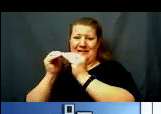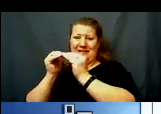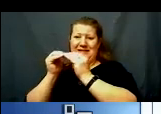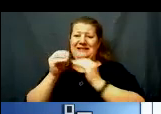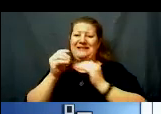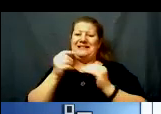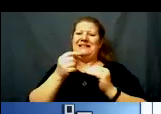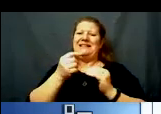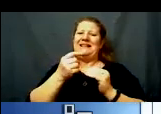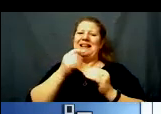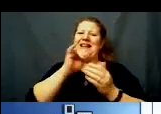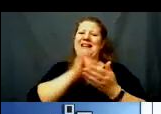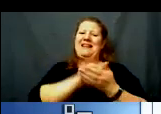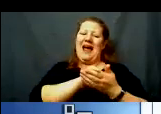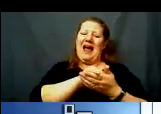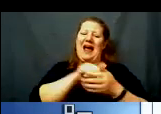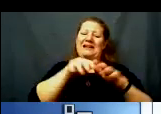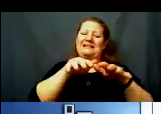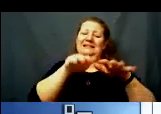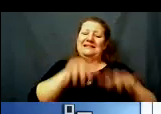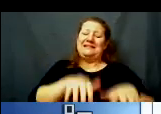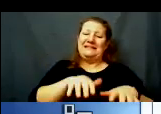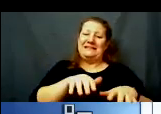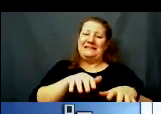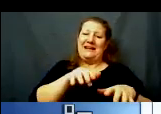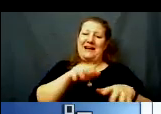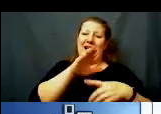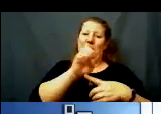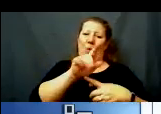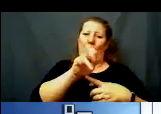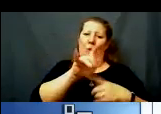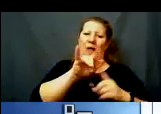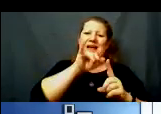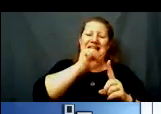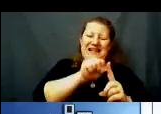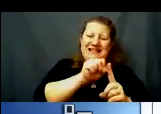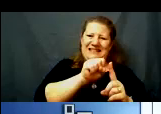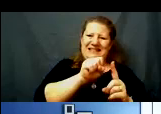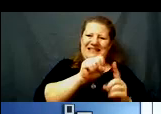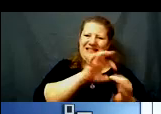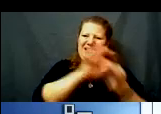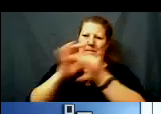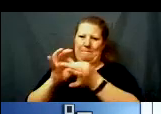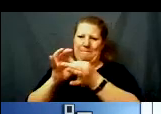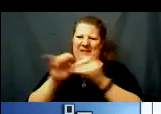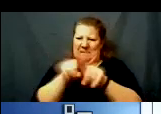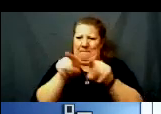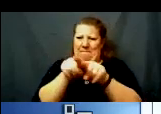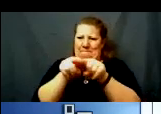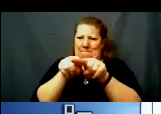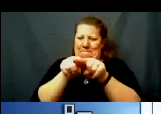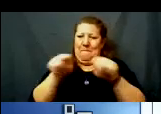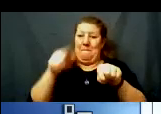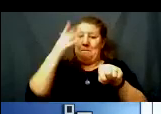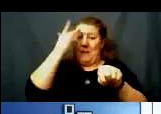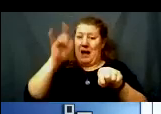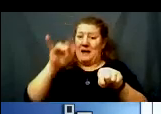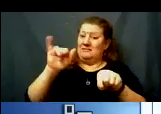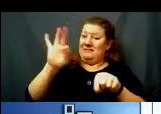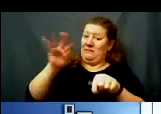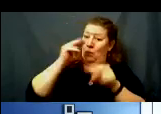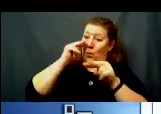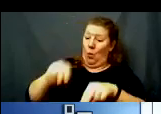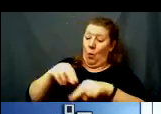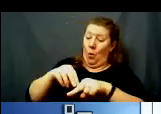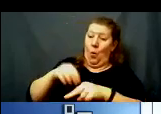settler colonialism is an example of environmental injustice, precisely because, at least in the United States context,